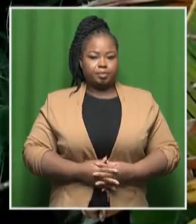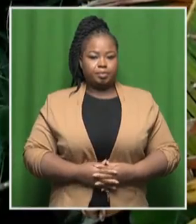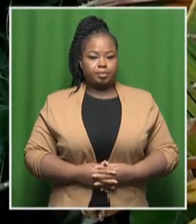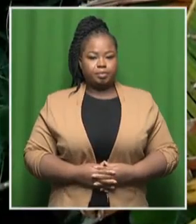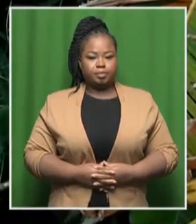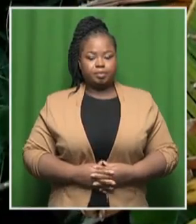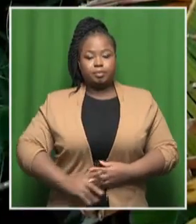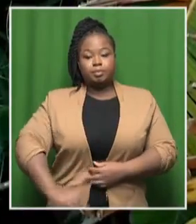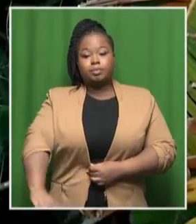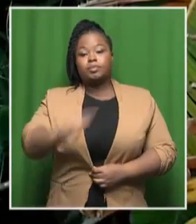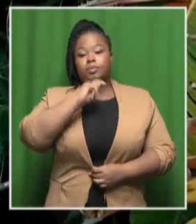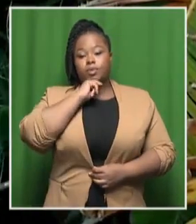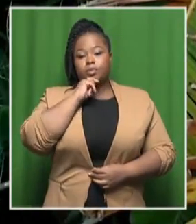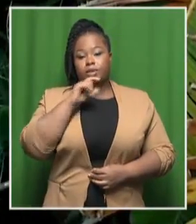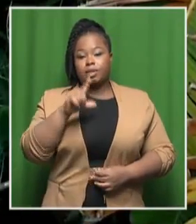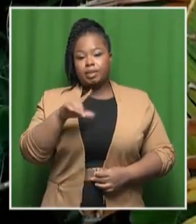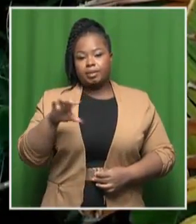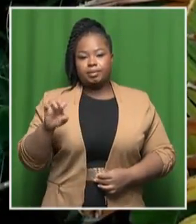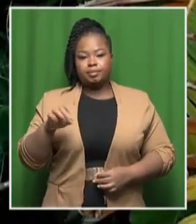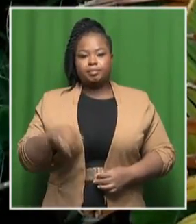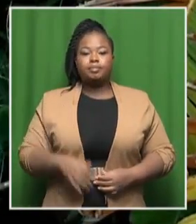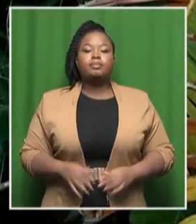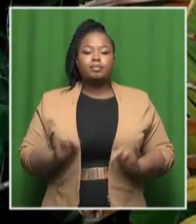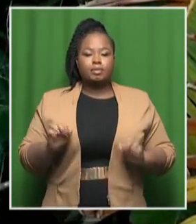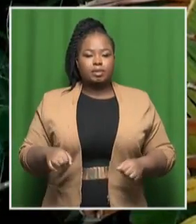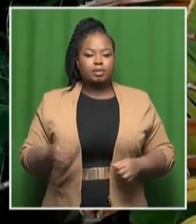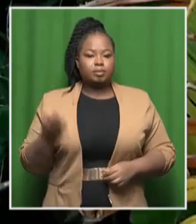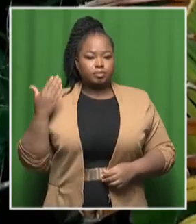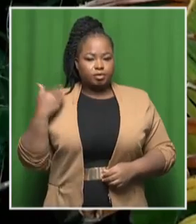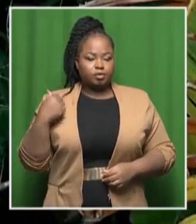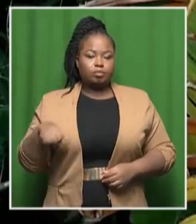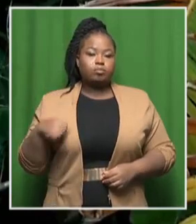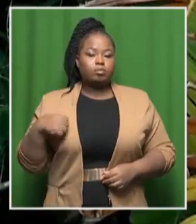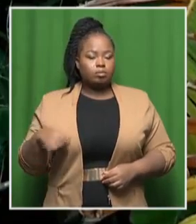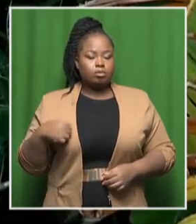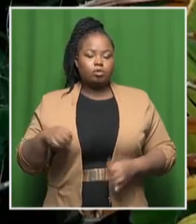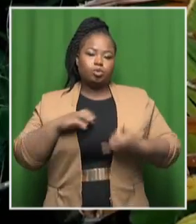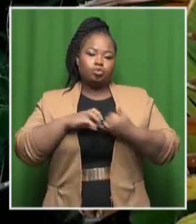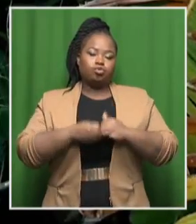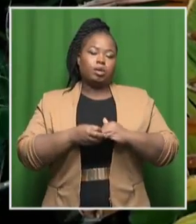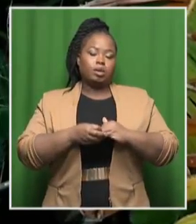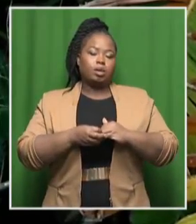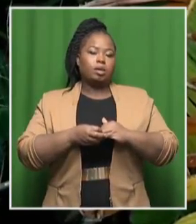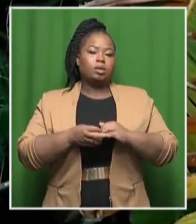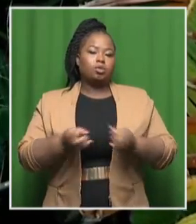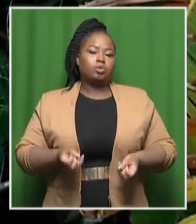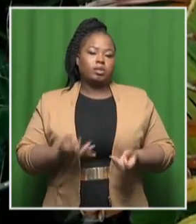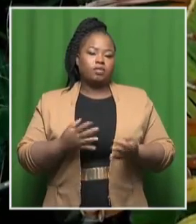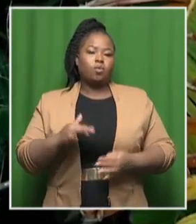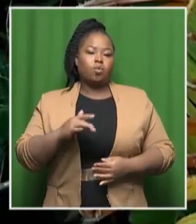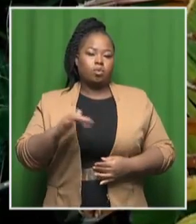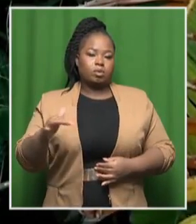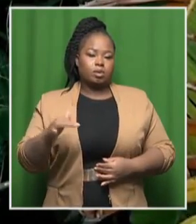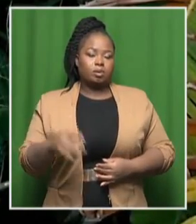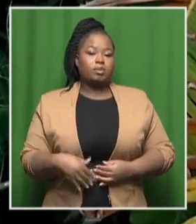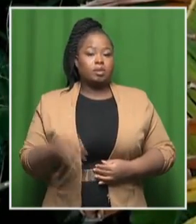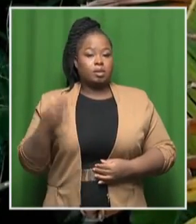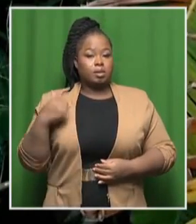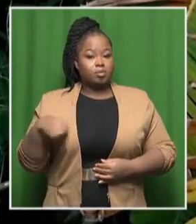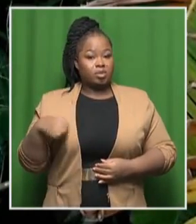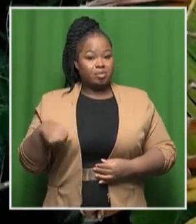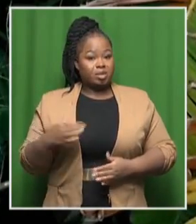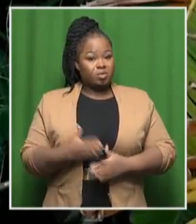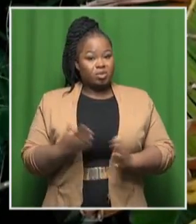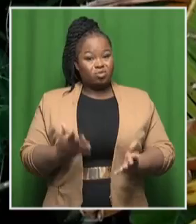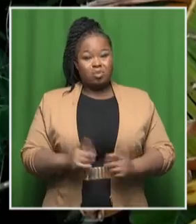A very good morning, Chilana. Like you said in your intro, the Metro was able to prevent dry taps last year, a work done by the municipality, but it